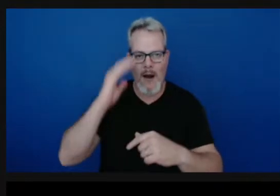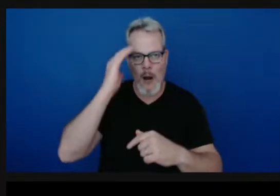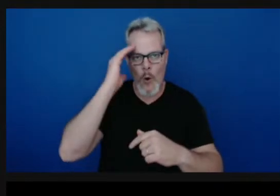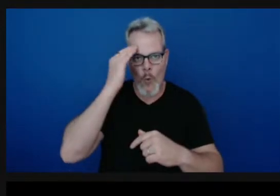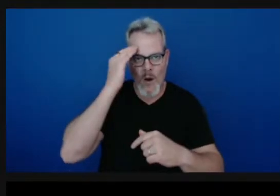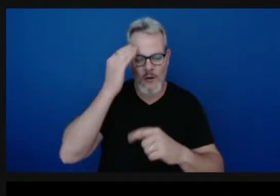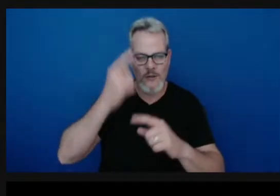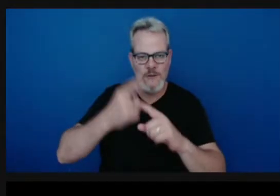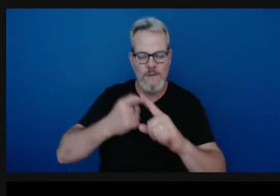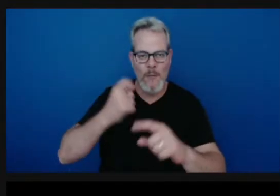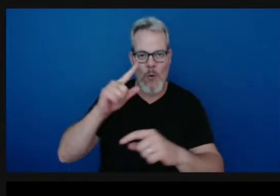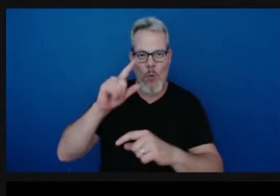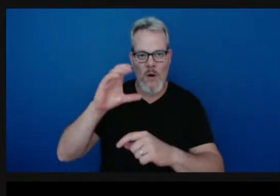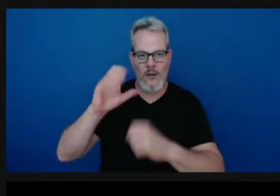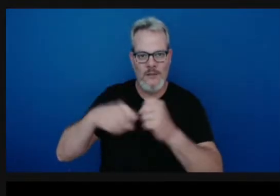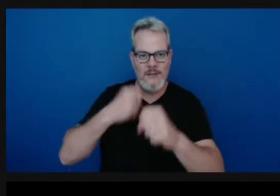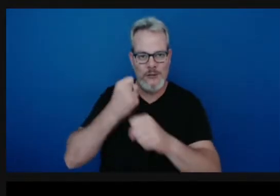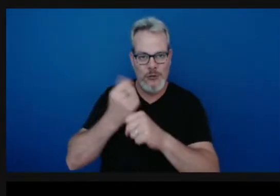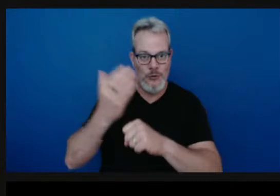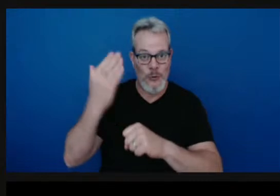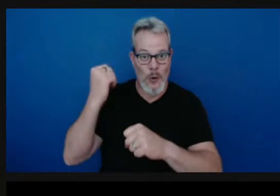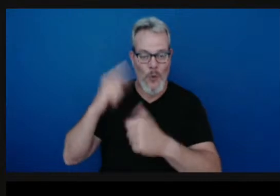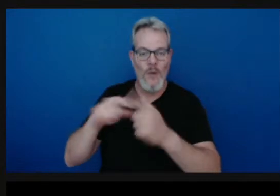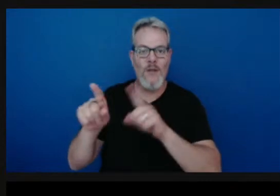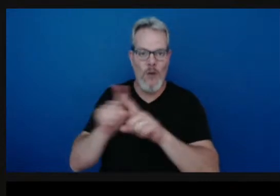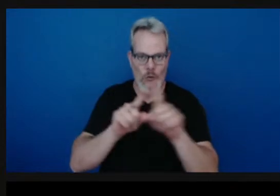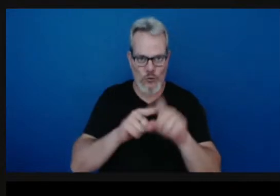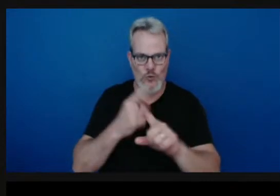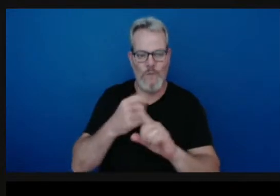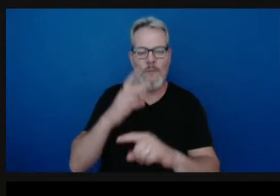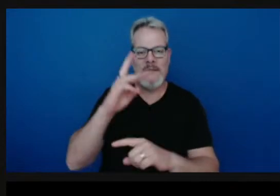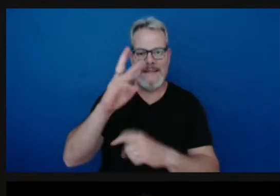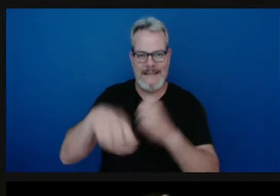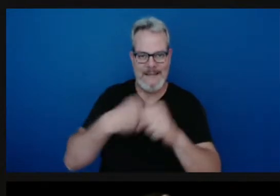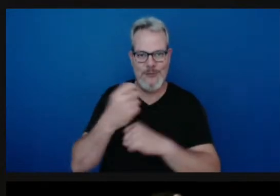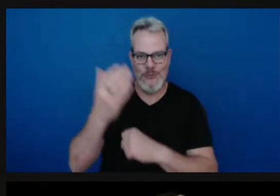well. So Dane,